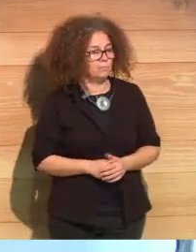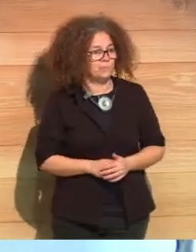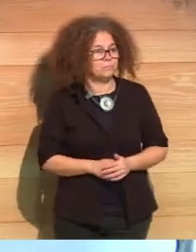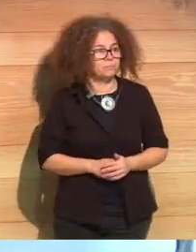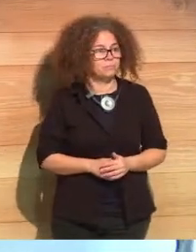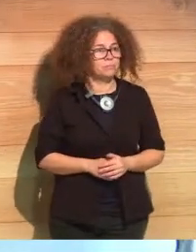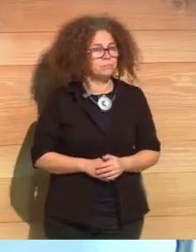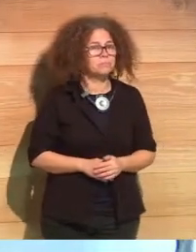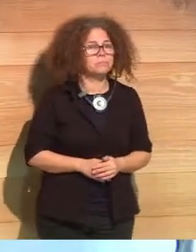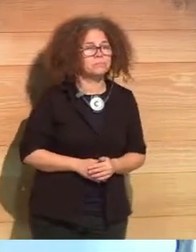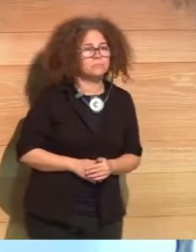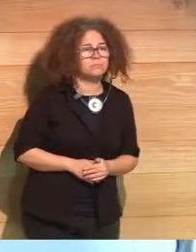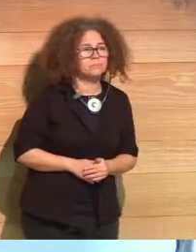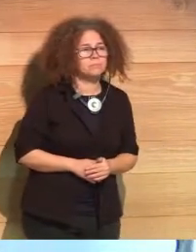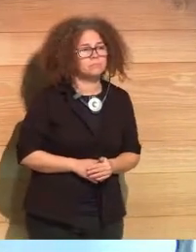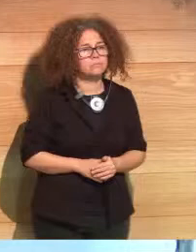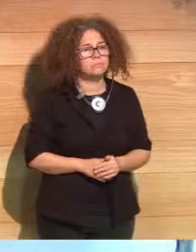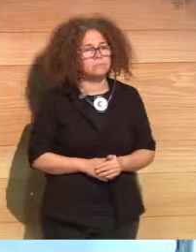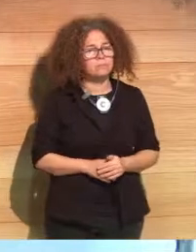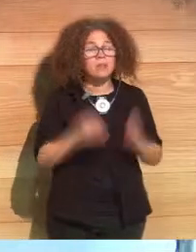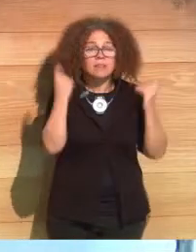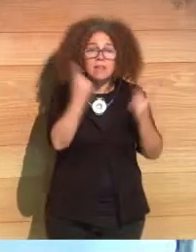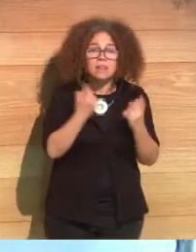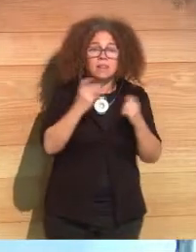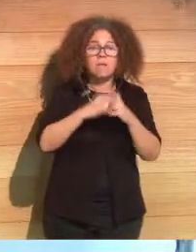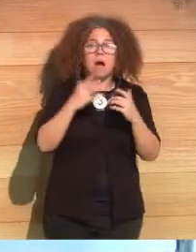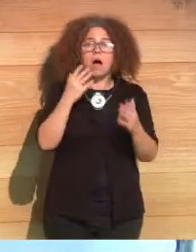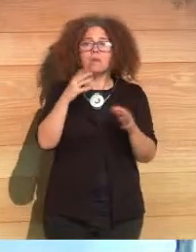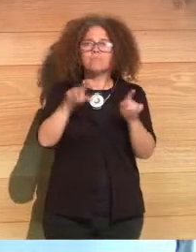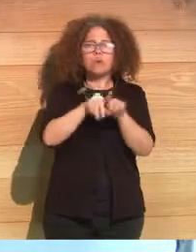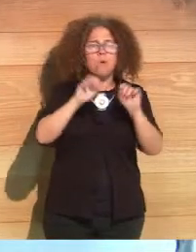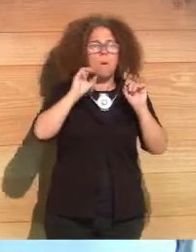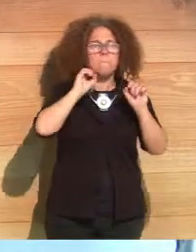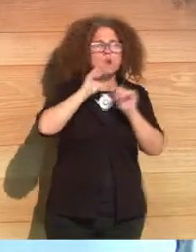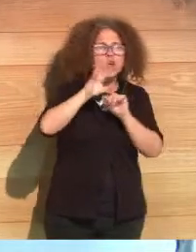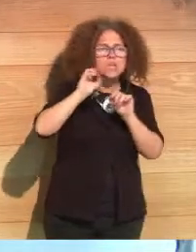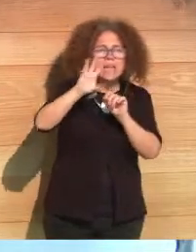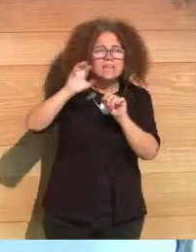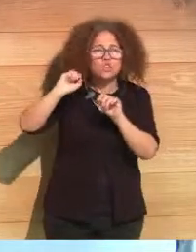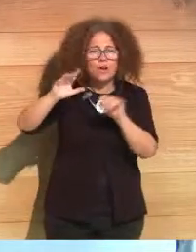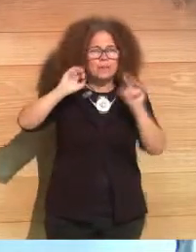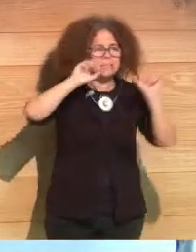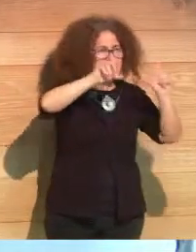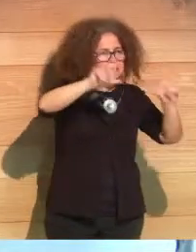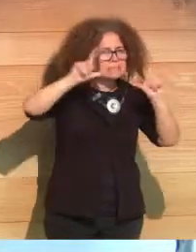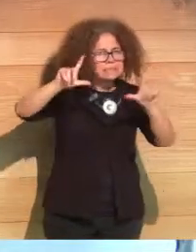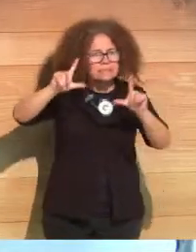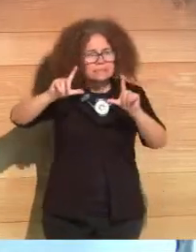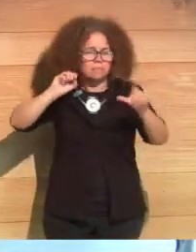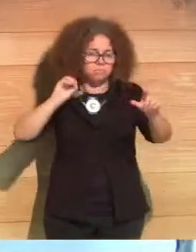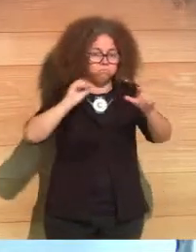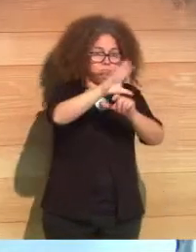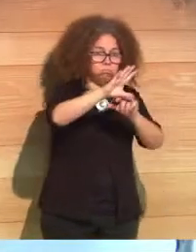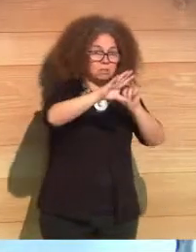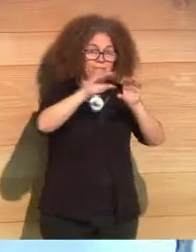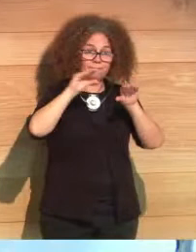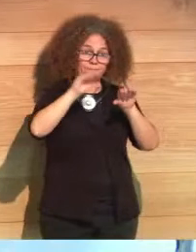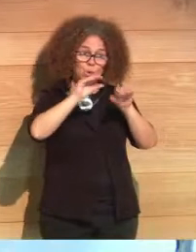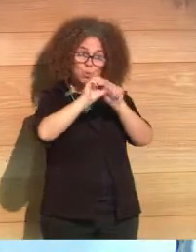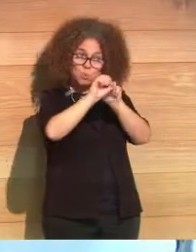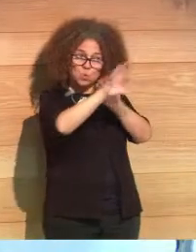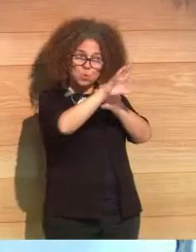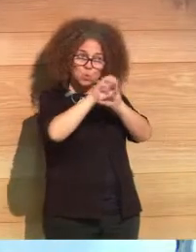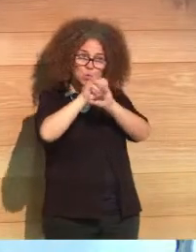would allow to do really big projections with very small video projectors. It had a big impact on the budgets,